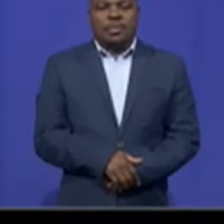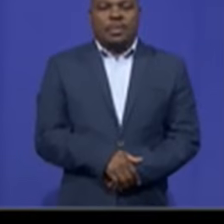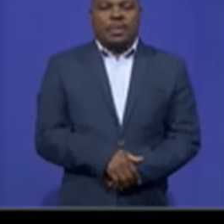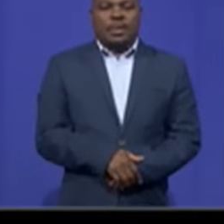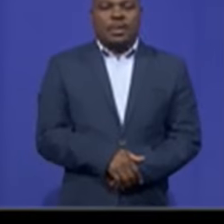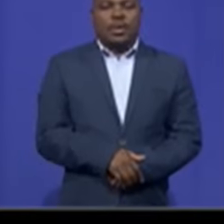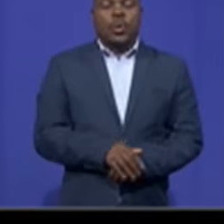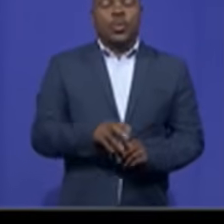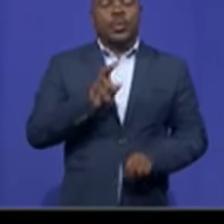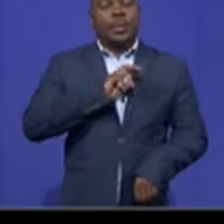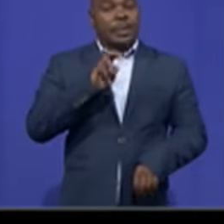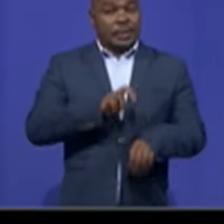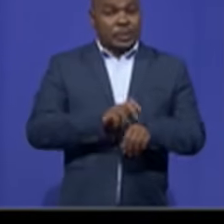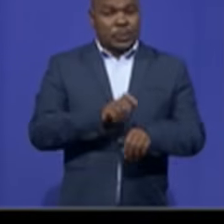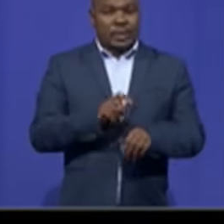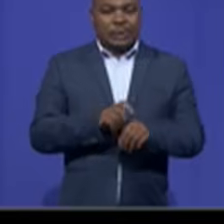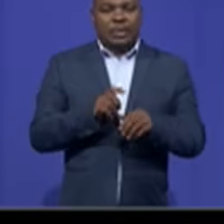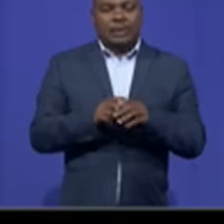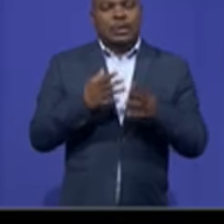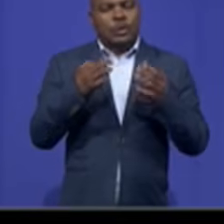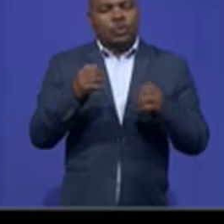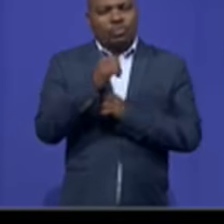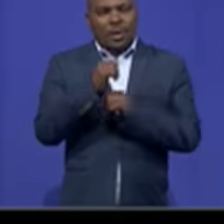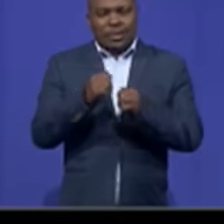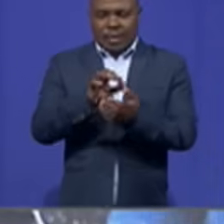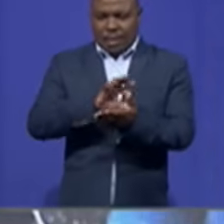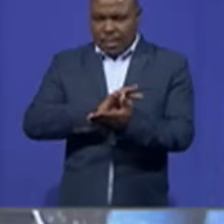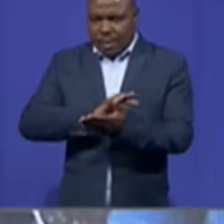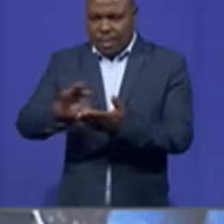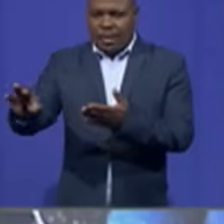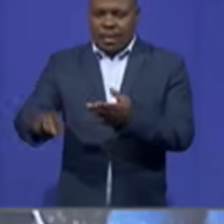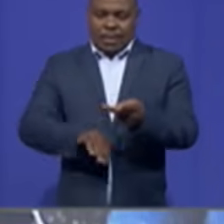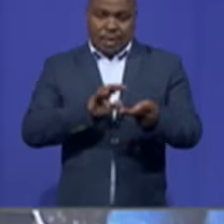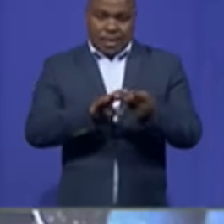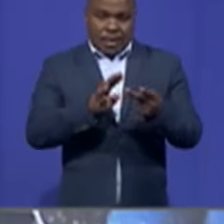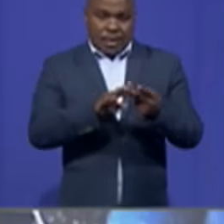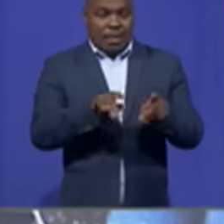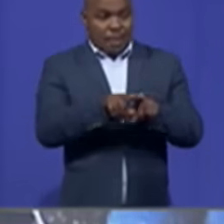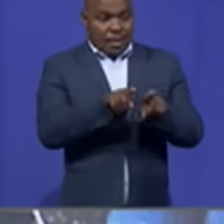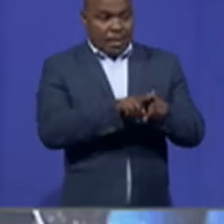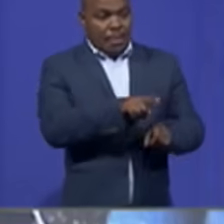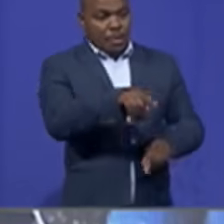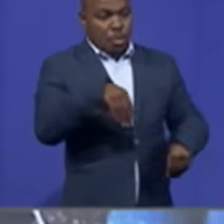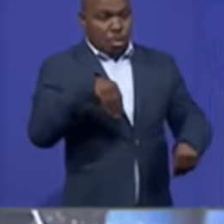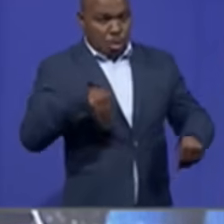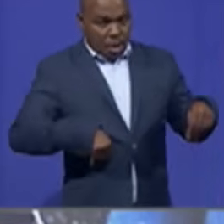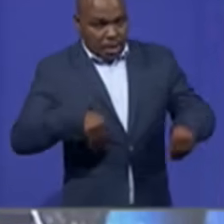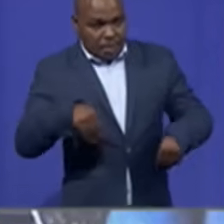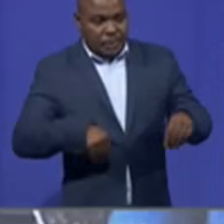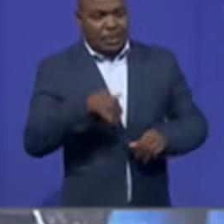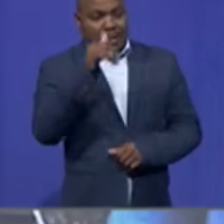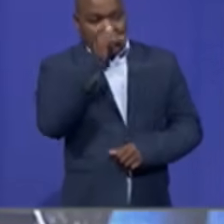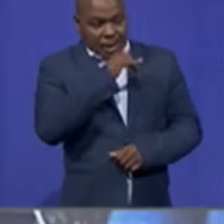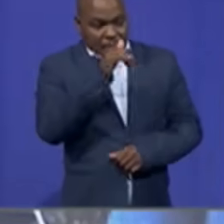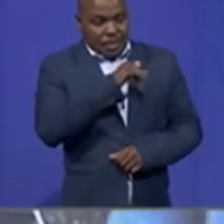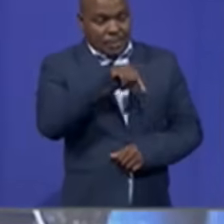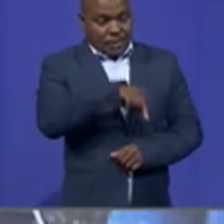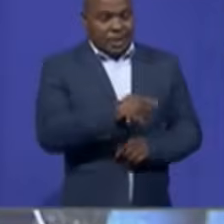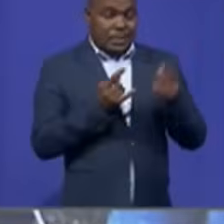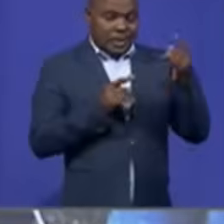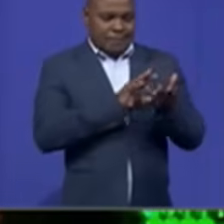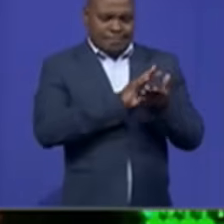We must clean up the physical infrastructure as much as we must clean up the corruption and criminality in